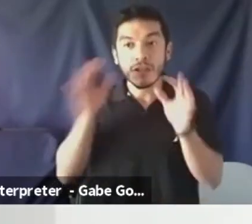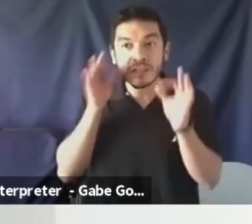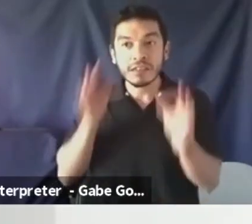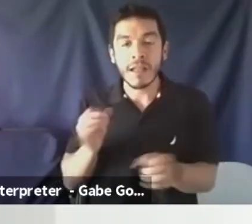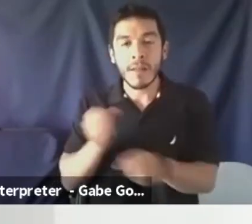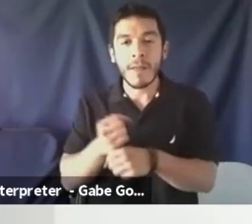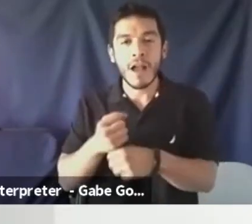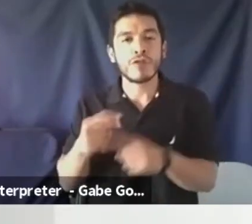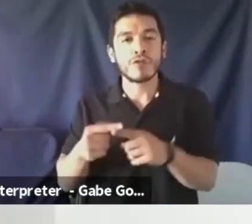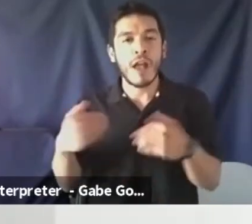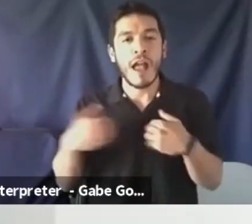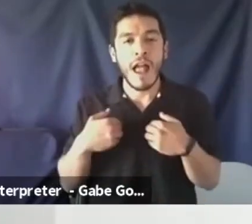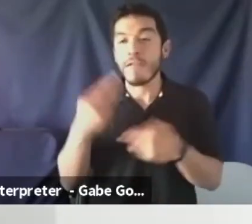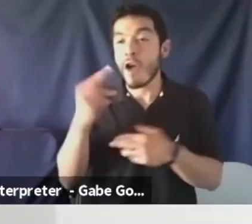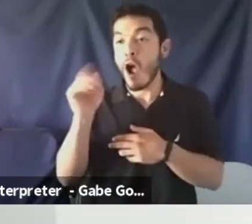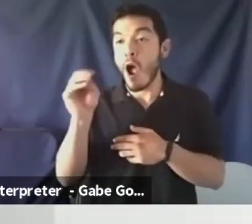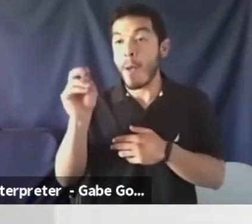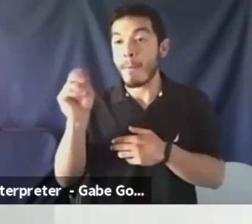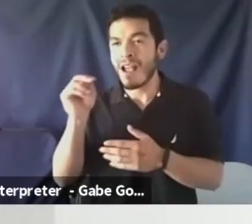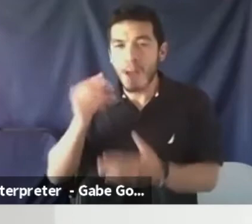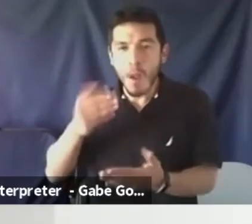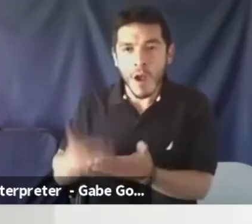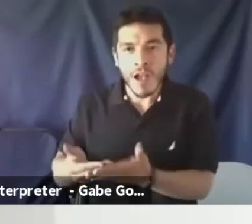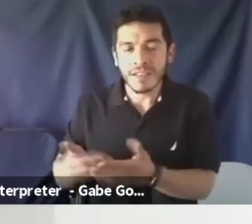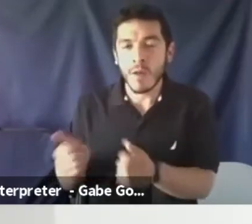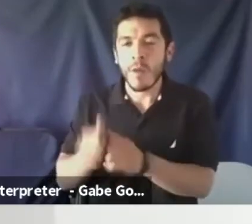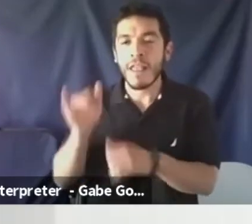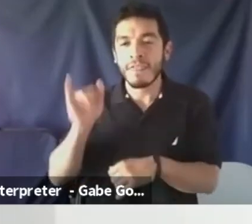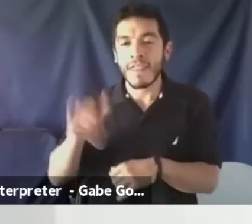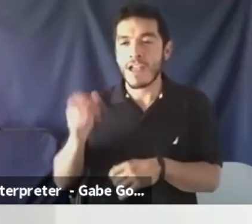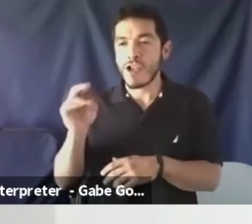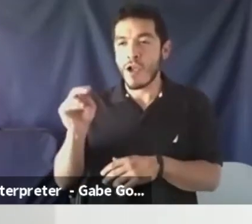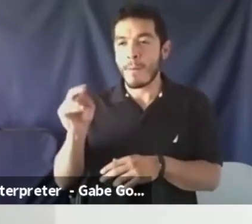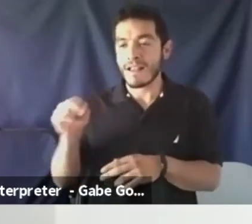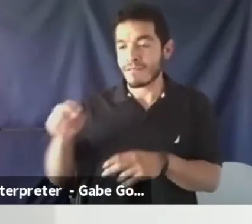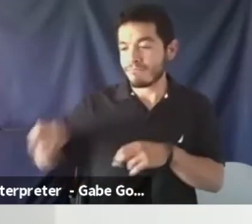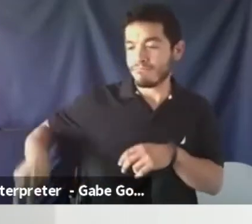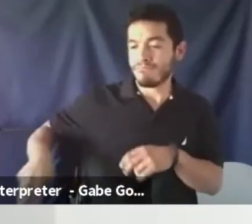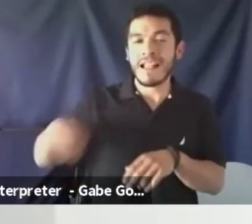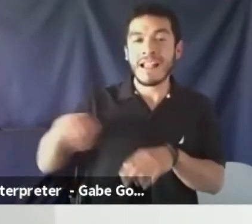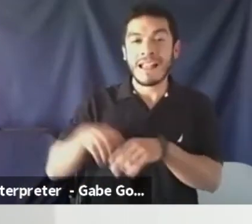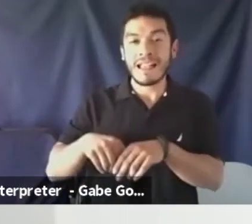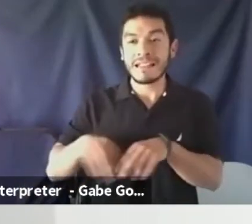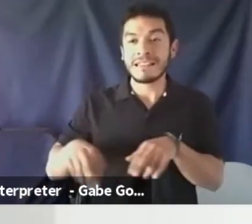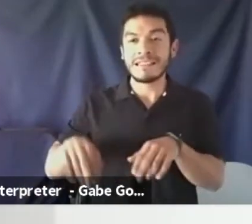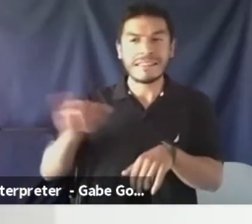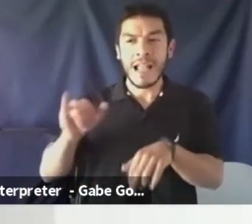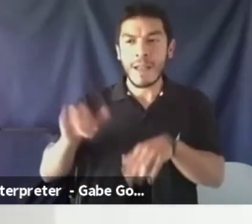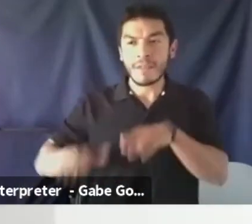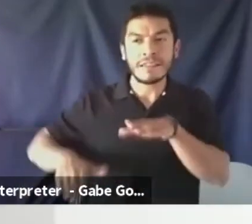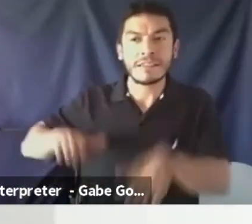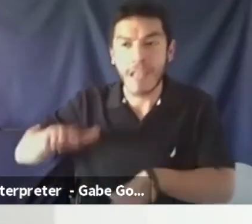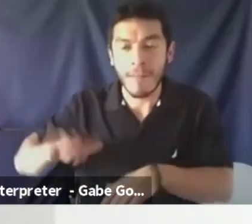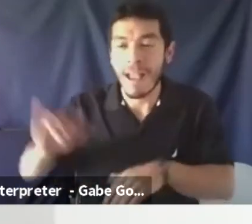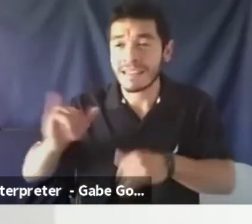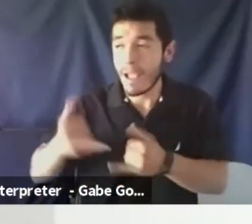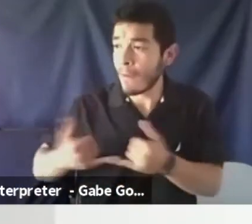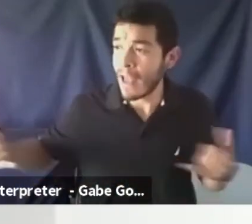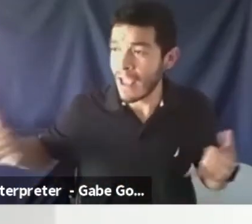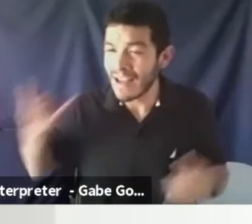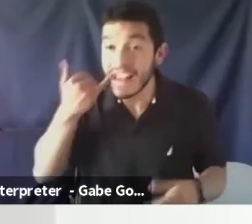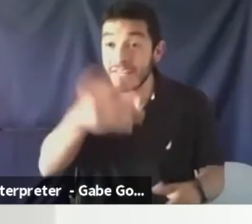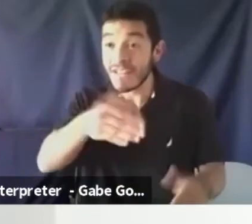to have Harmon present with the chairman, you know, in step, in line with him. If he's entering into a